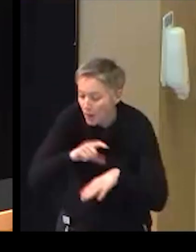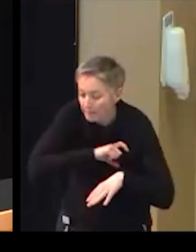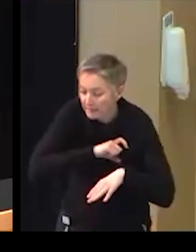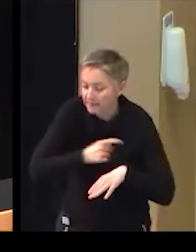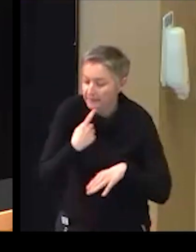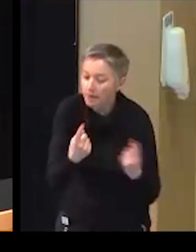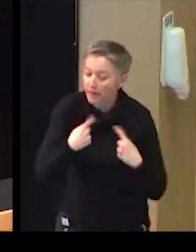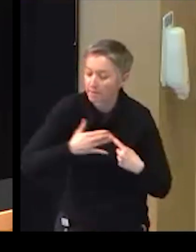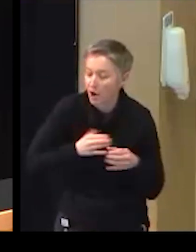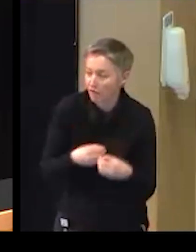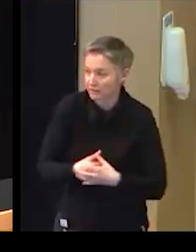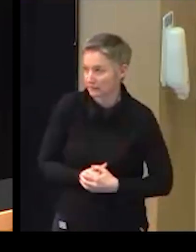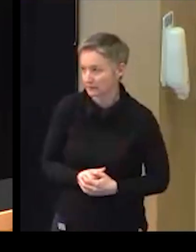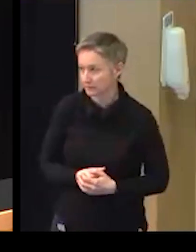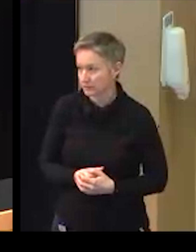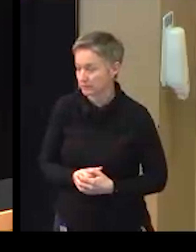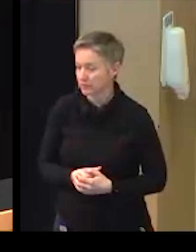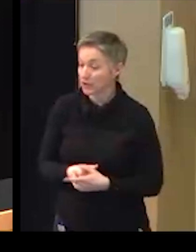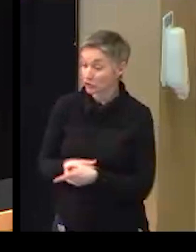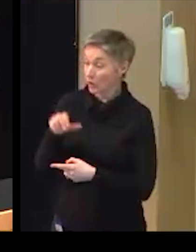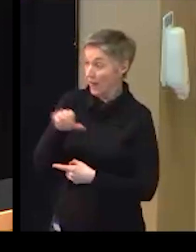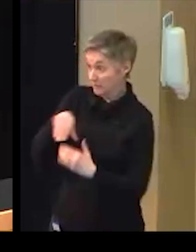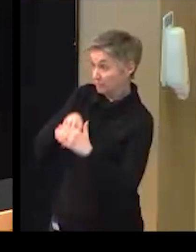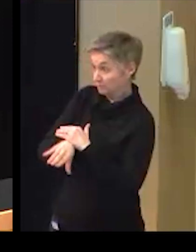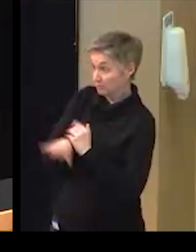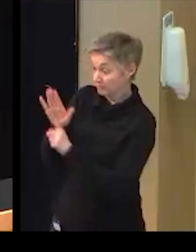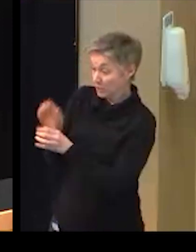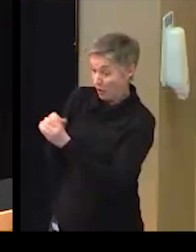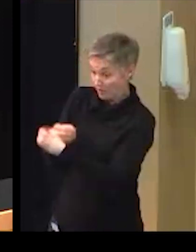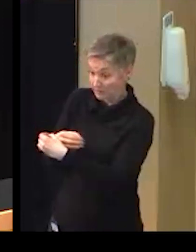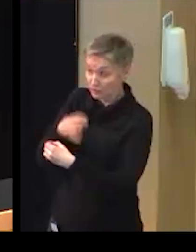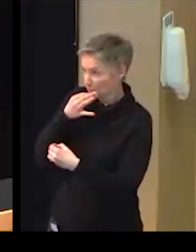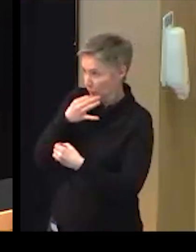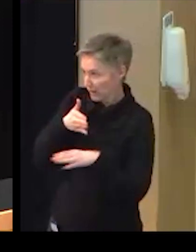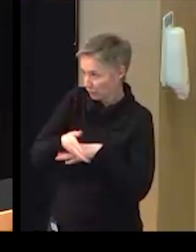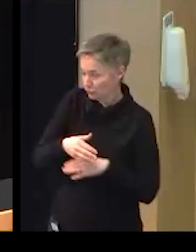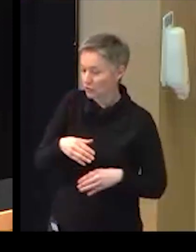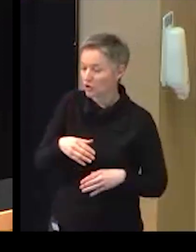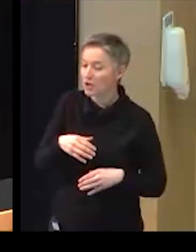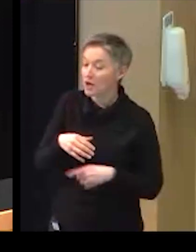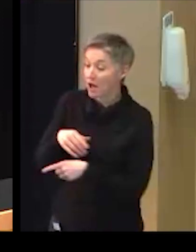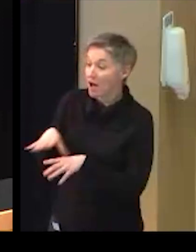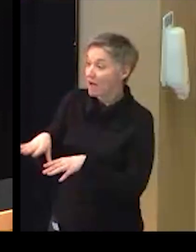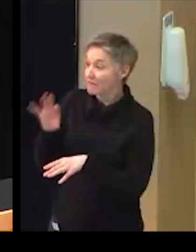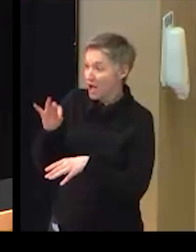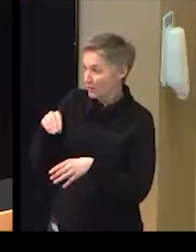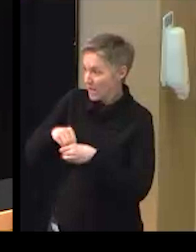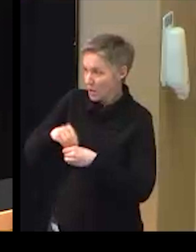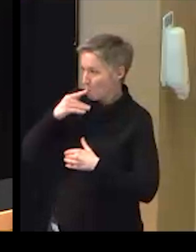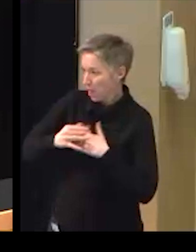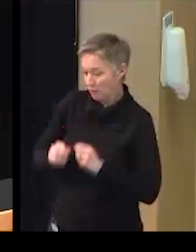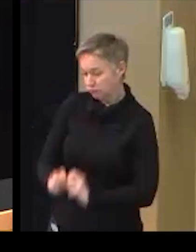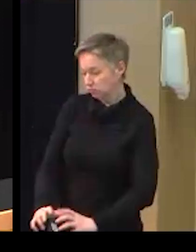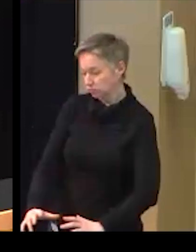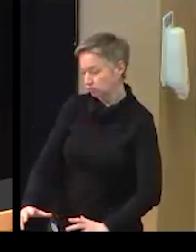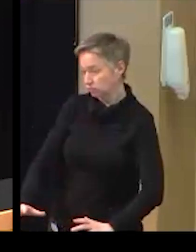them to come to my office. She walked into his office shortly after that phone call and found him in a pool of blood having